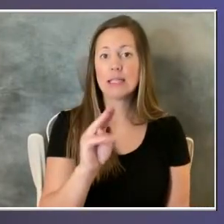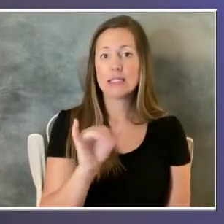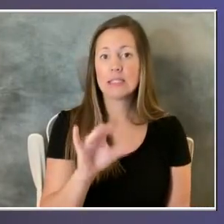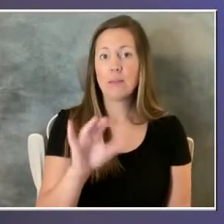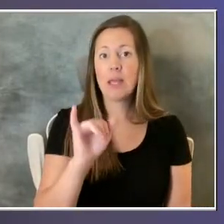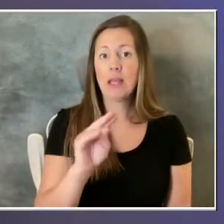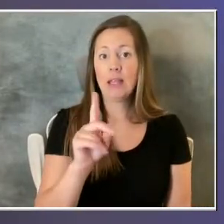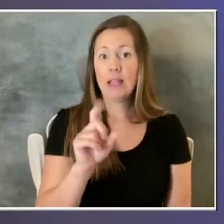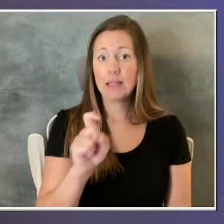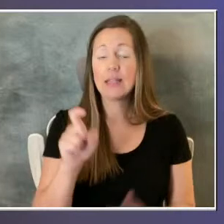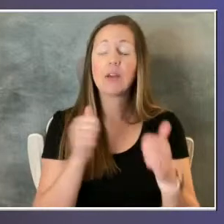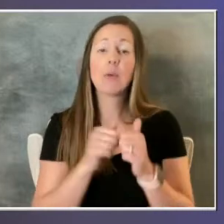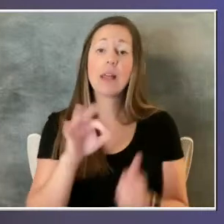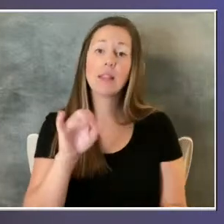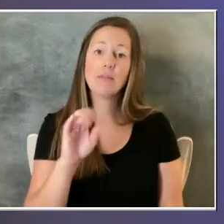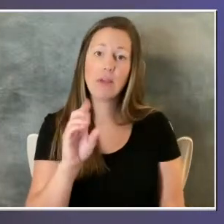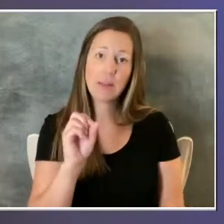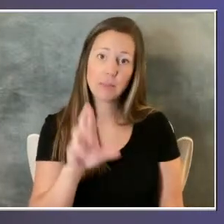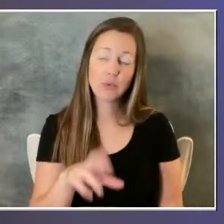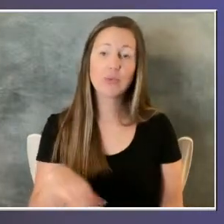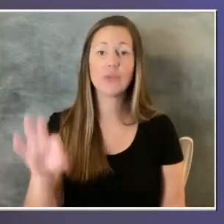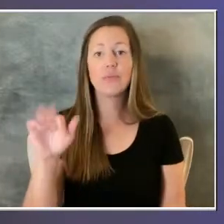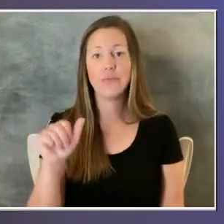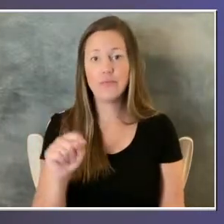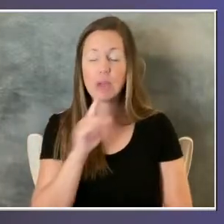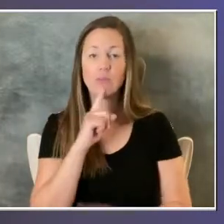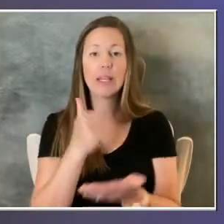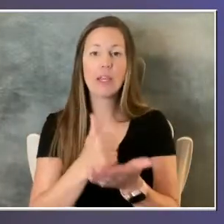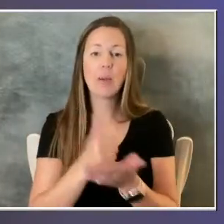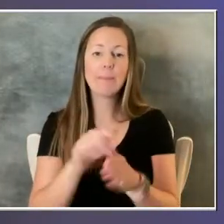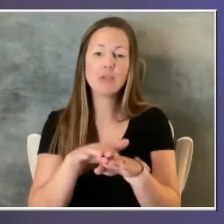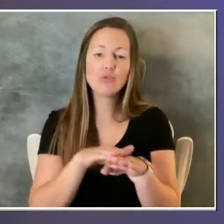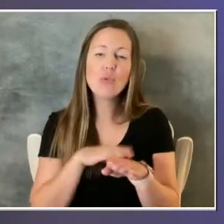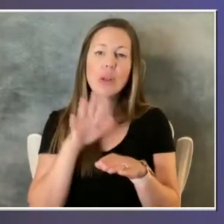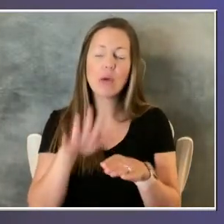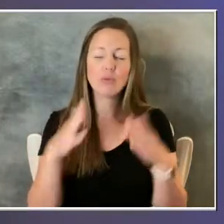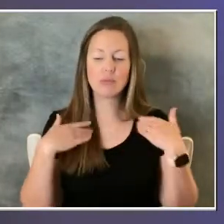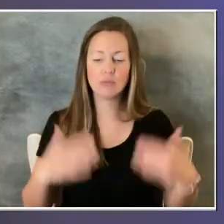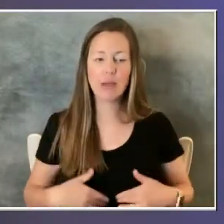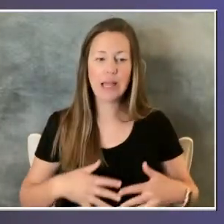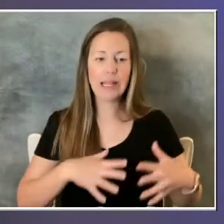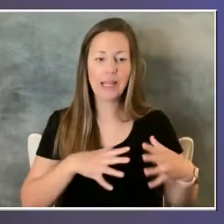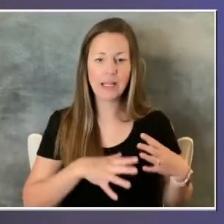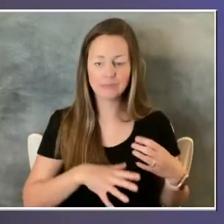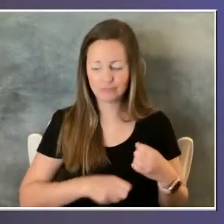with fat, can help slow down digestion, therefore slow down the